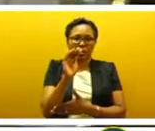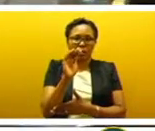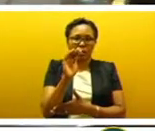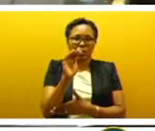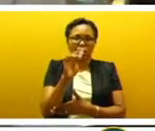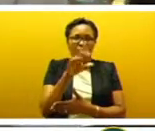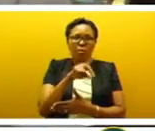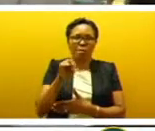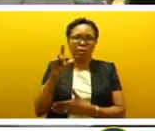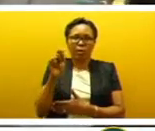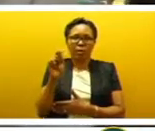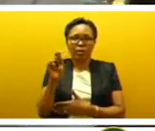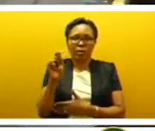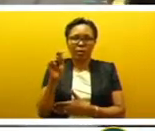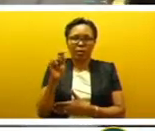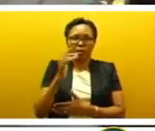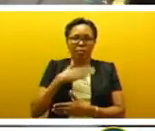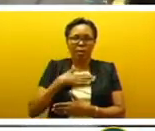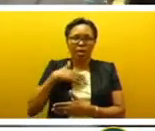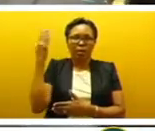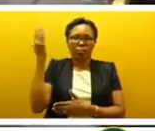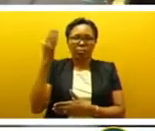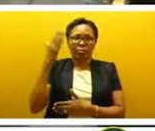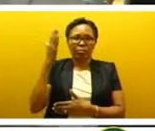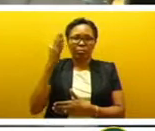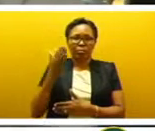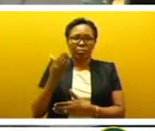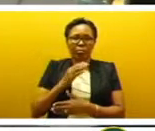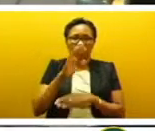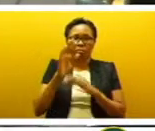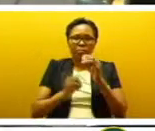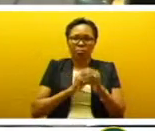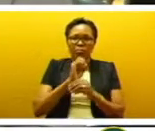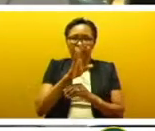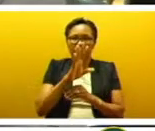PowerPoint presentation be played.